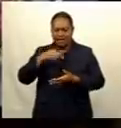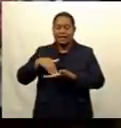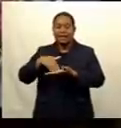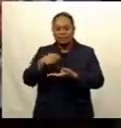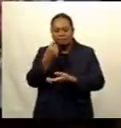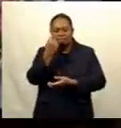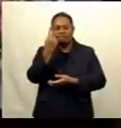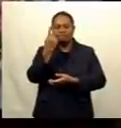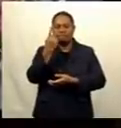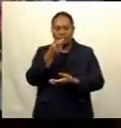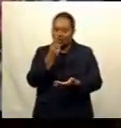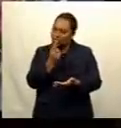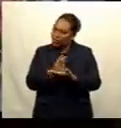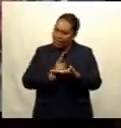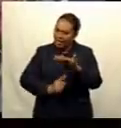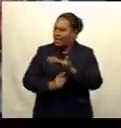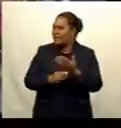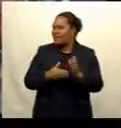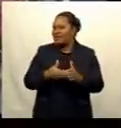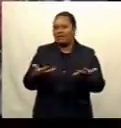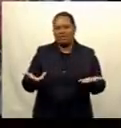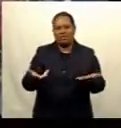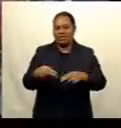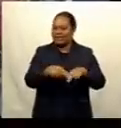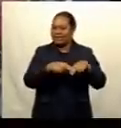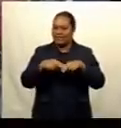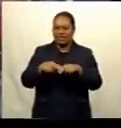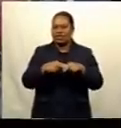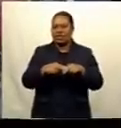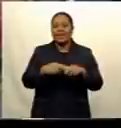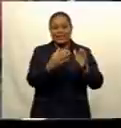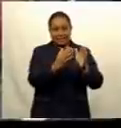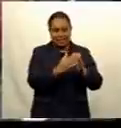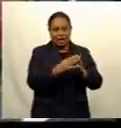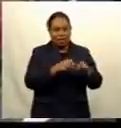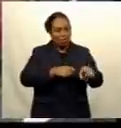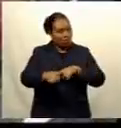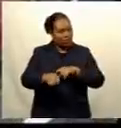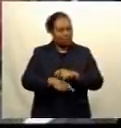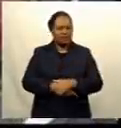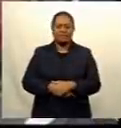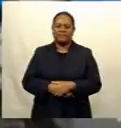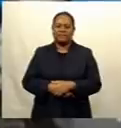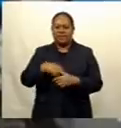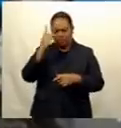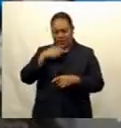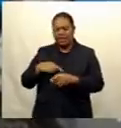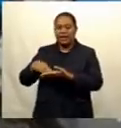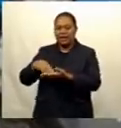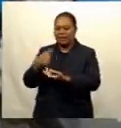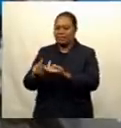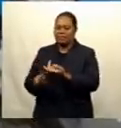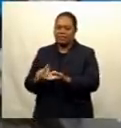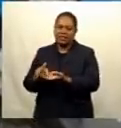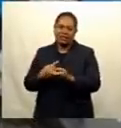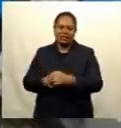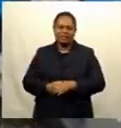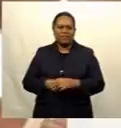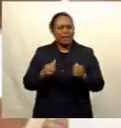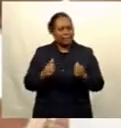realize what truly the situation is here in the urban areas and how we can help each other. Malani says there have been